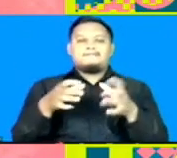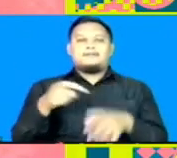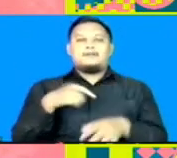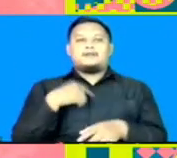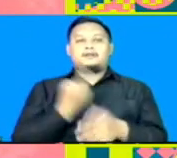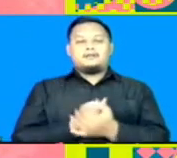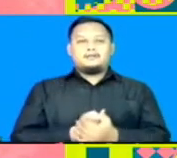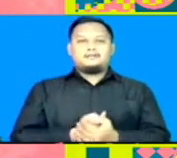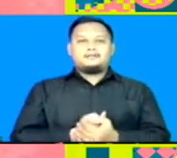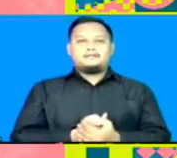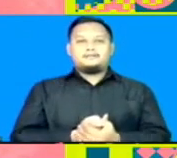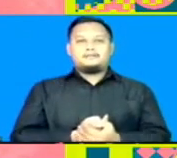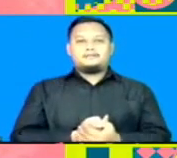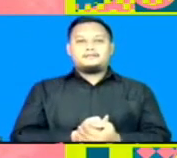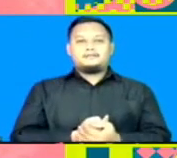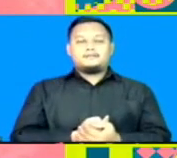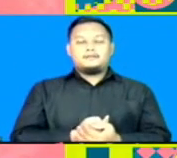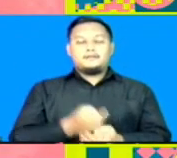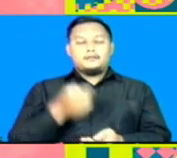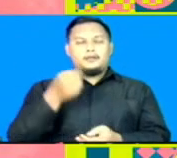important than ever.